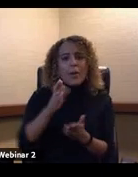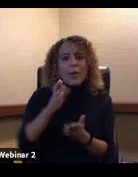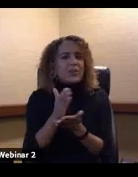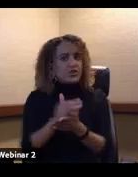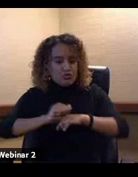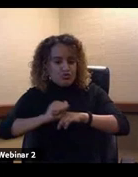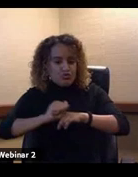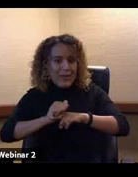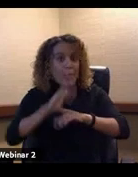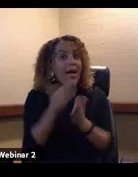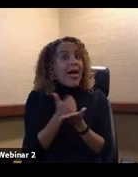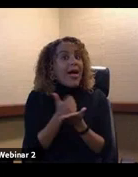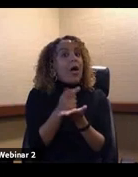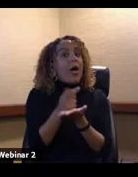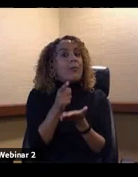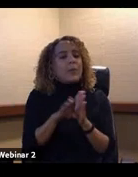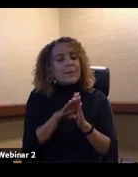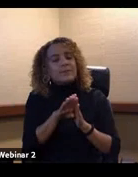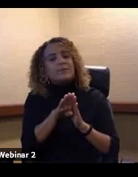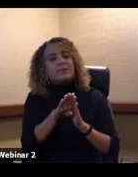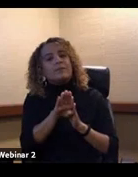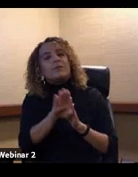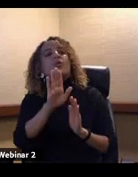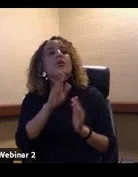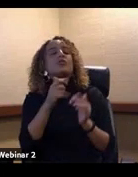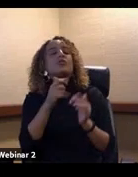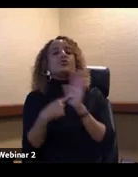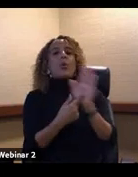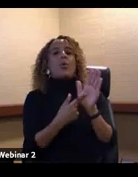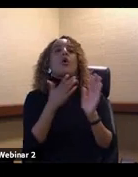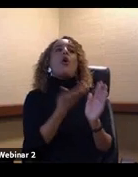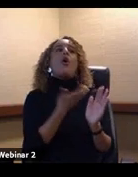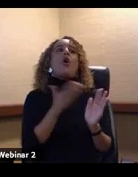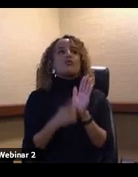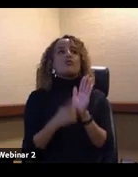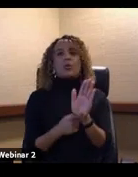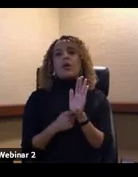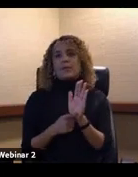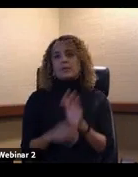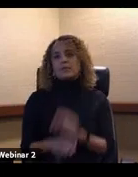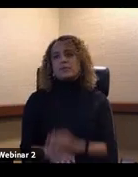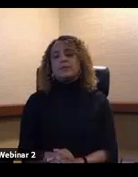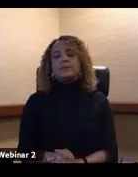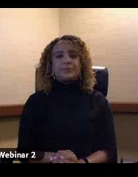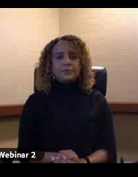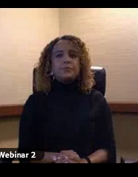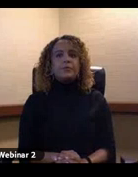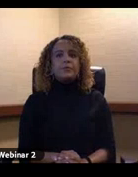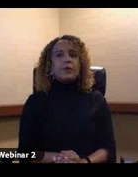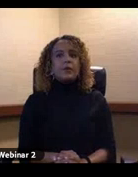Training. It'll help you develop your budget in alignment with all our requirements and in the format that's most useful for